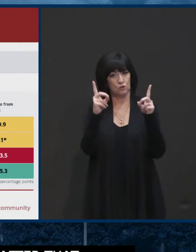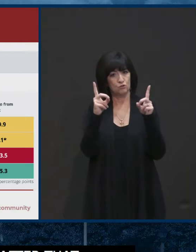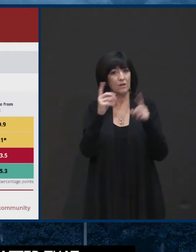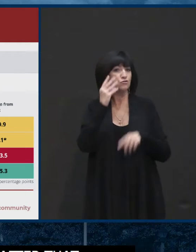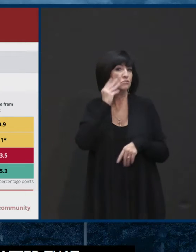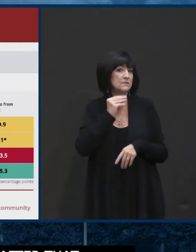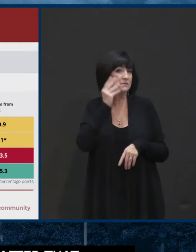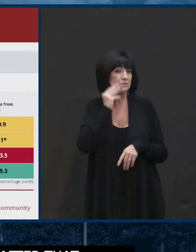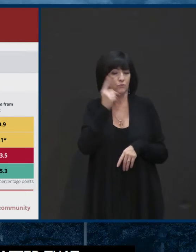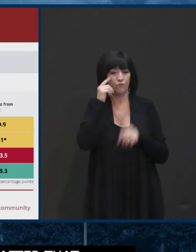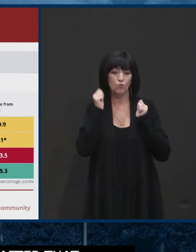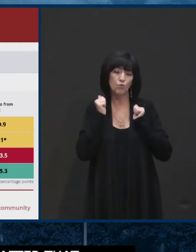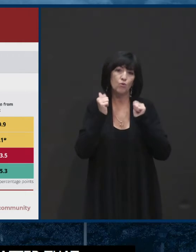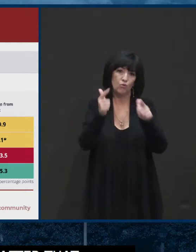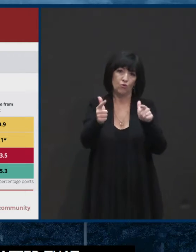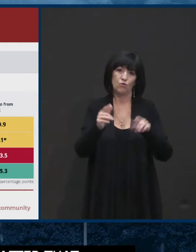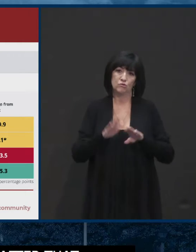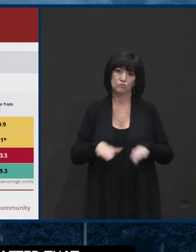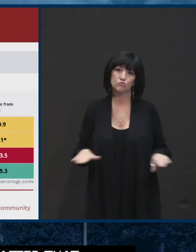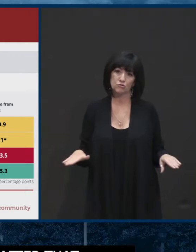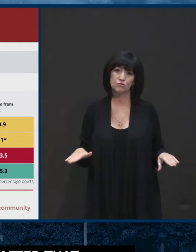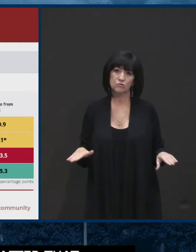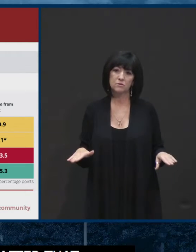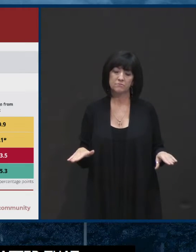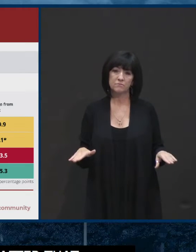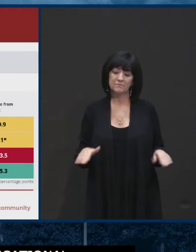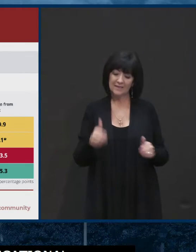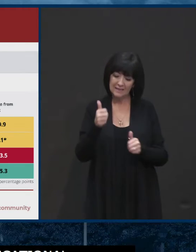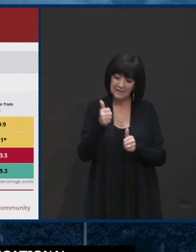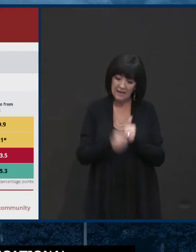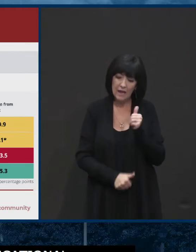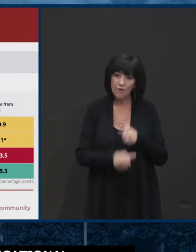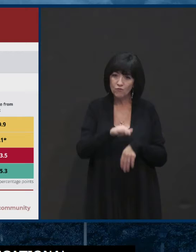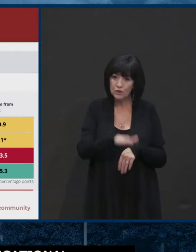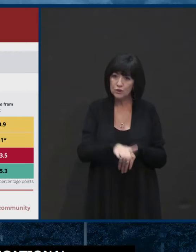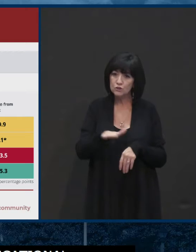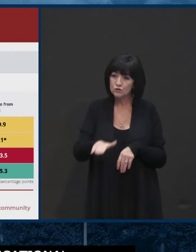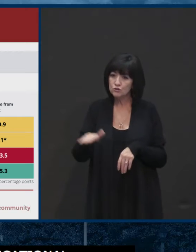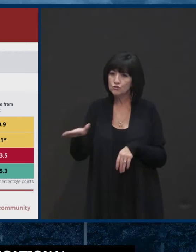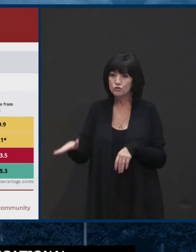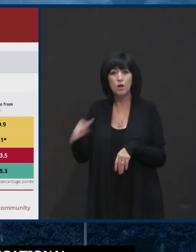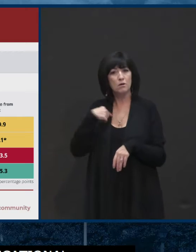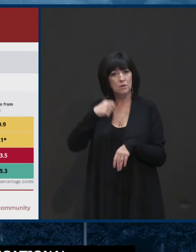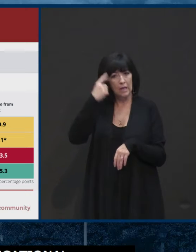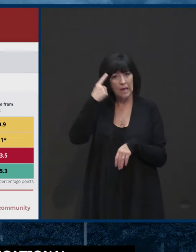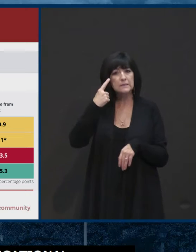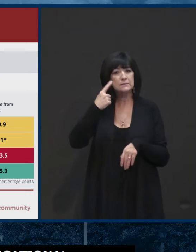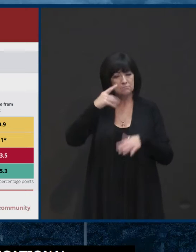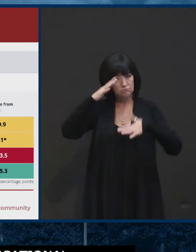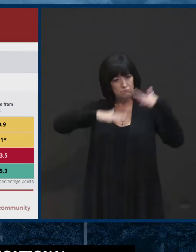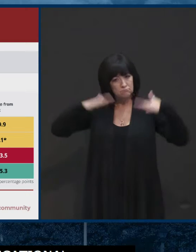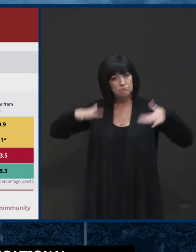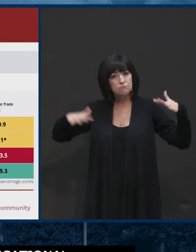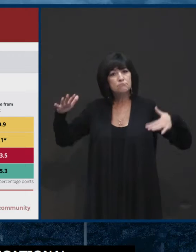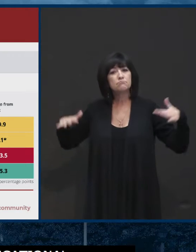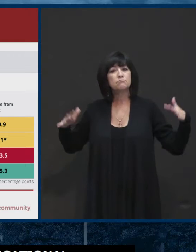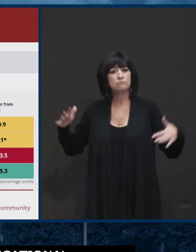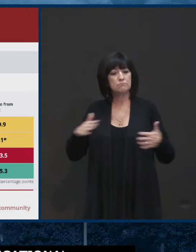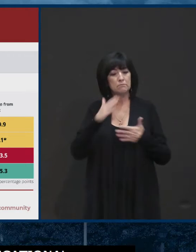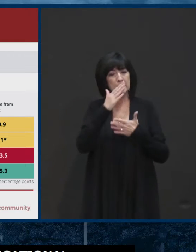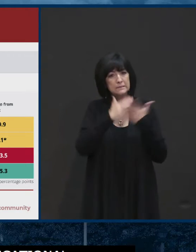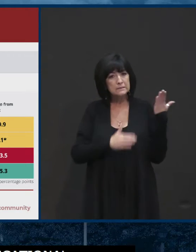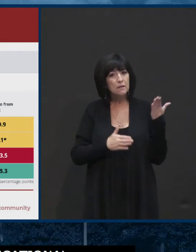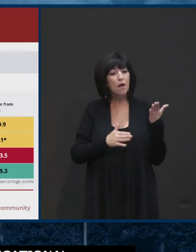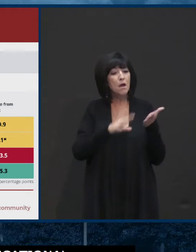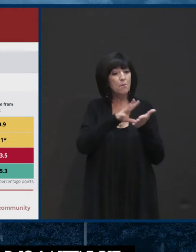experience for all their children. And every child is a little bit different, depending on where they are in school and depending on the learning challenges that they